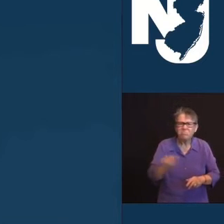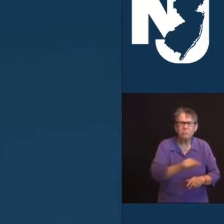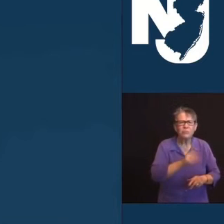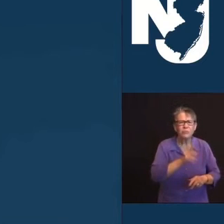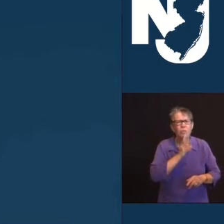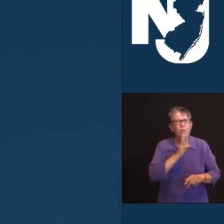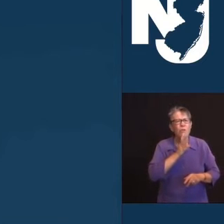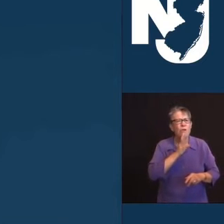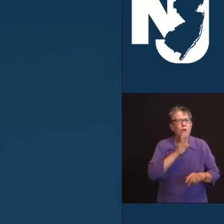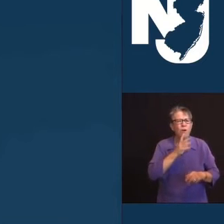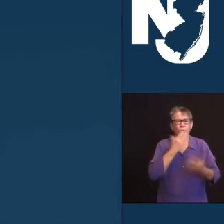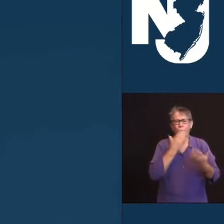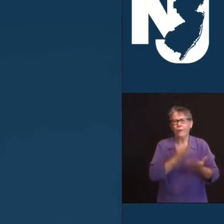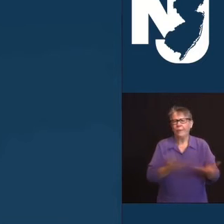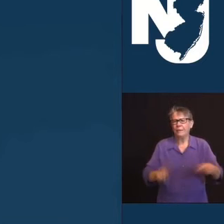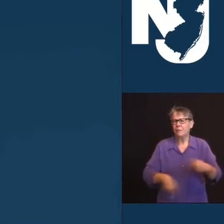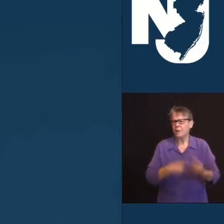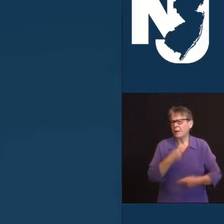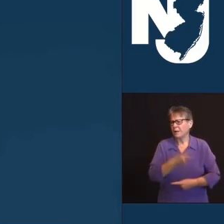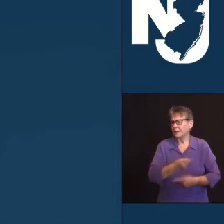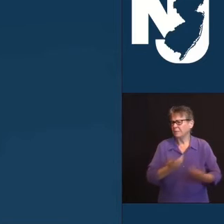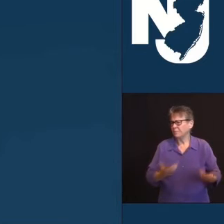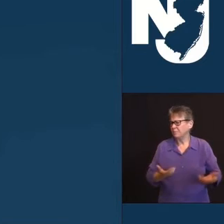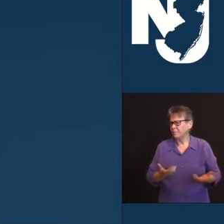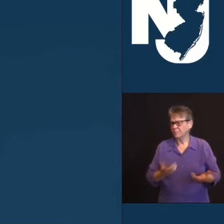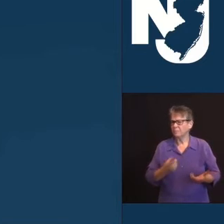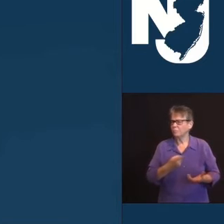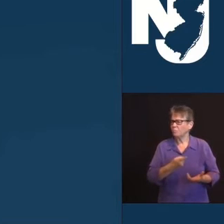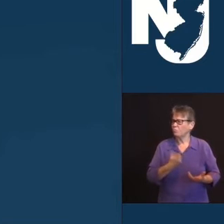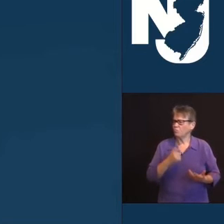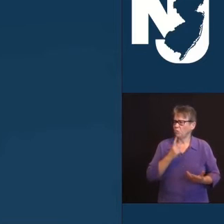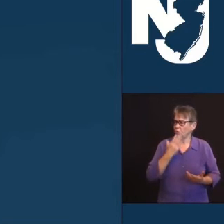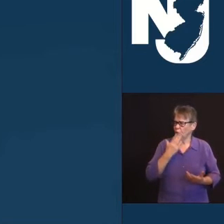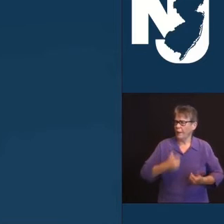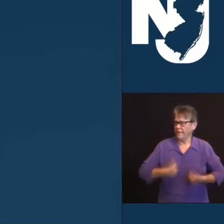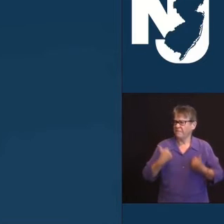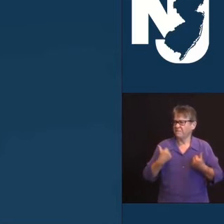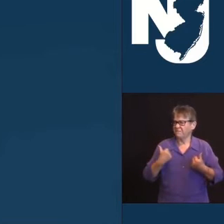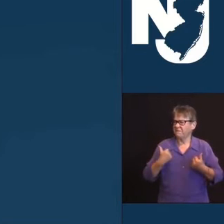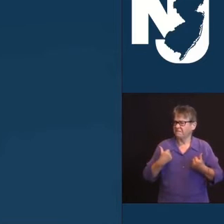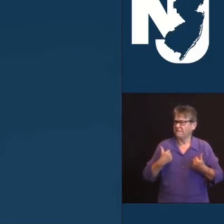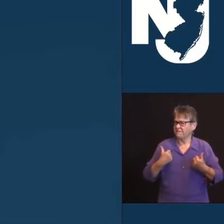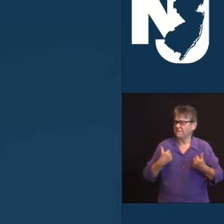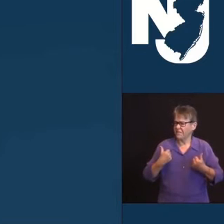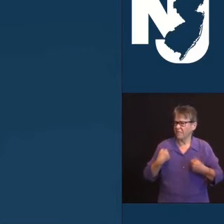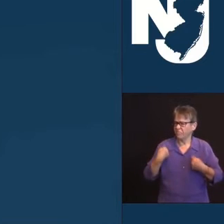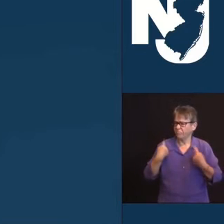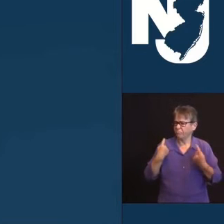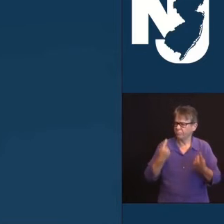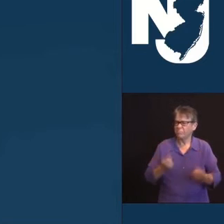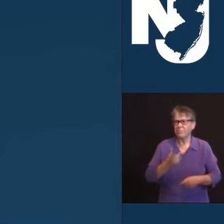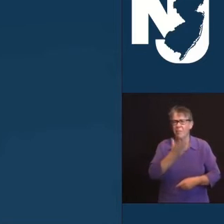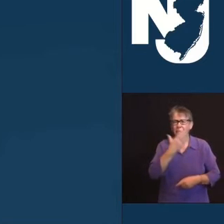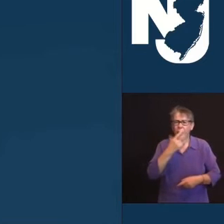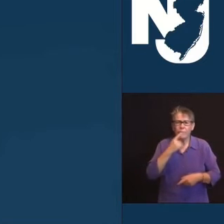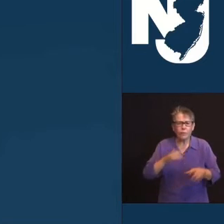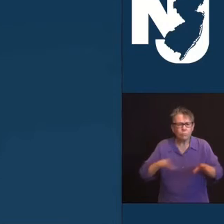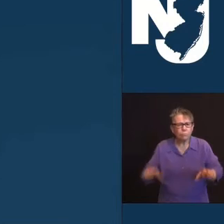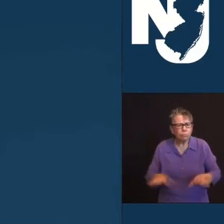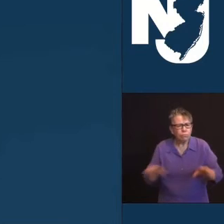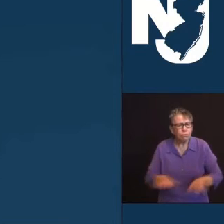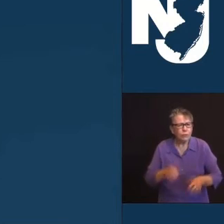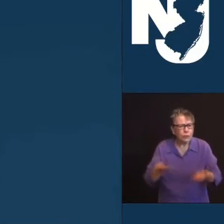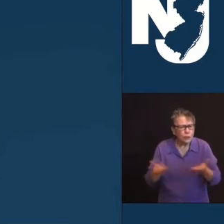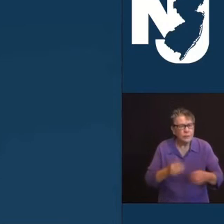life well lived. May Howard's memory be a blessing. We thank him for his service to our nation and to his